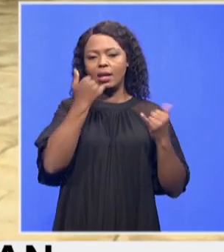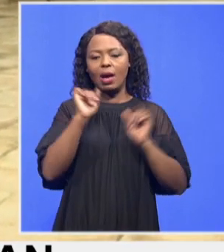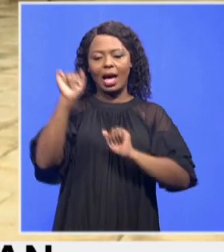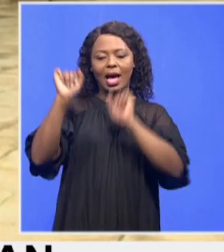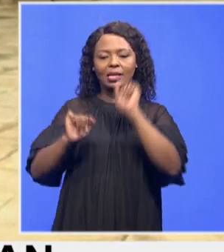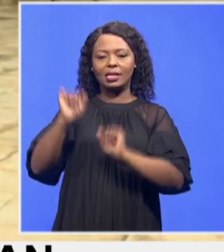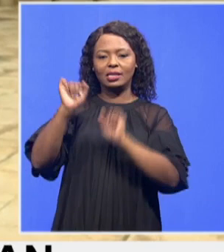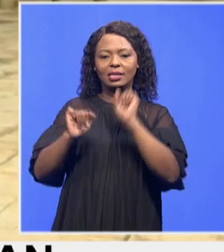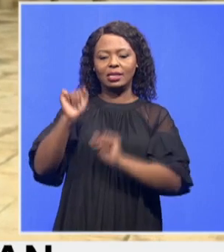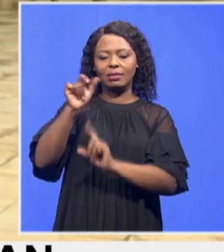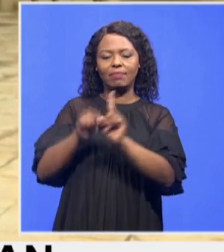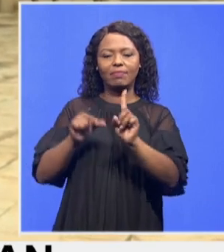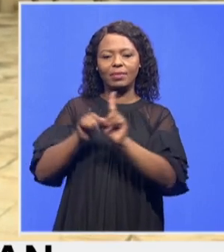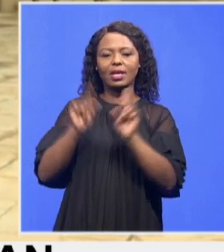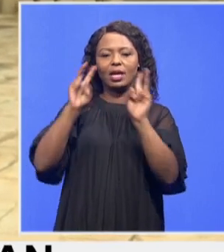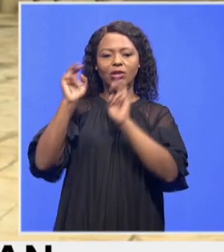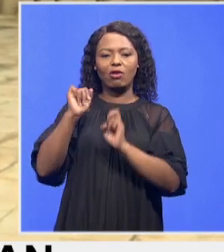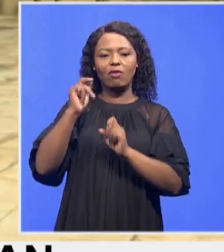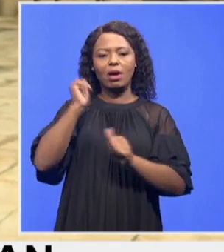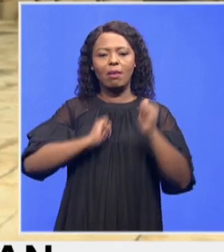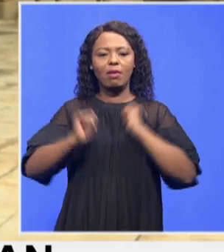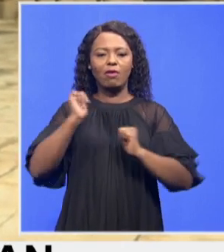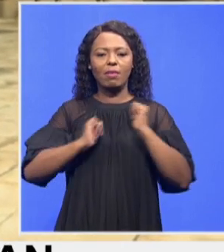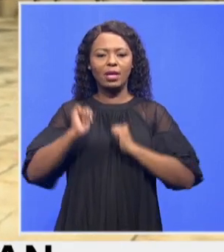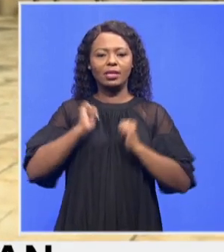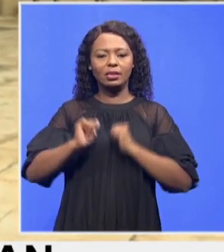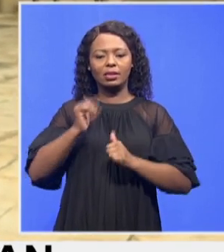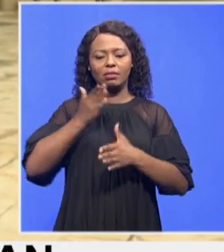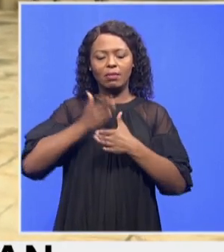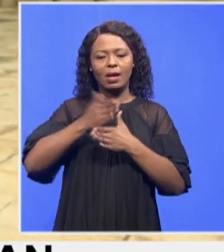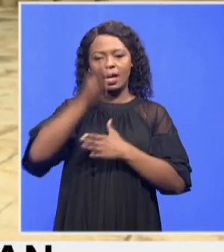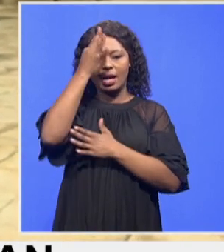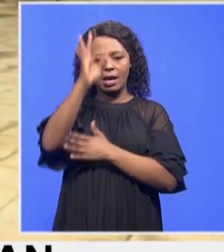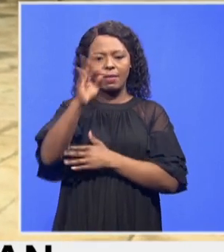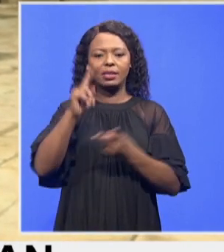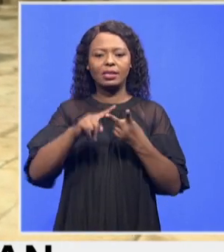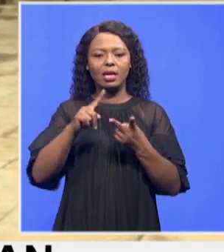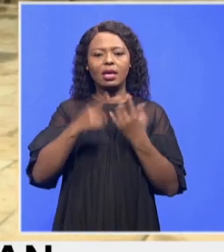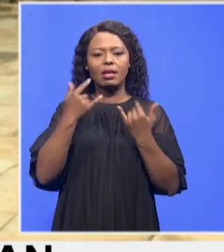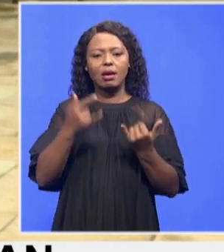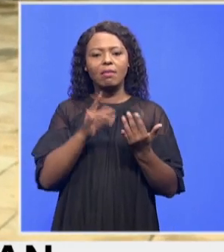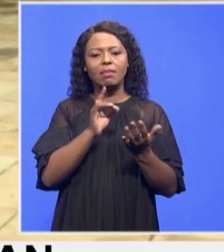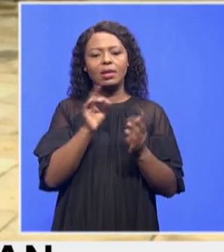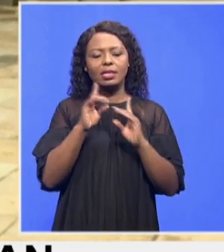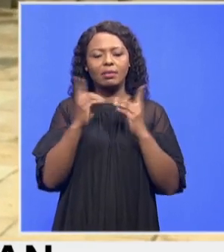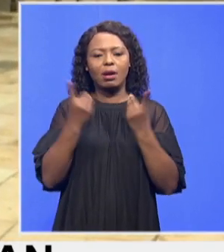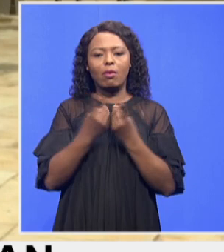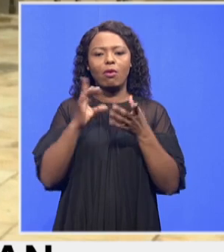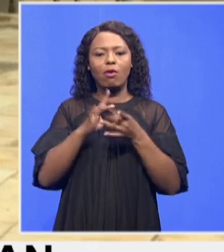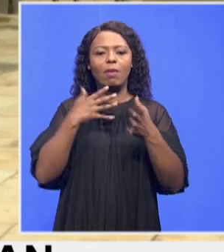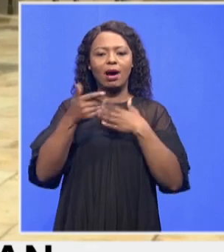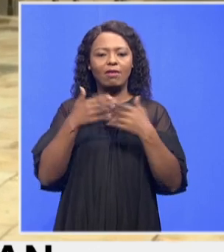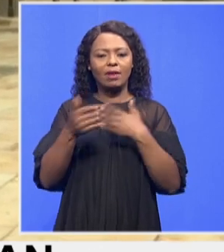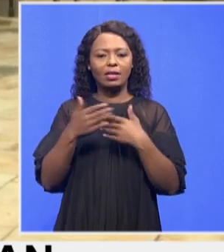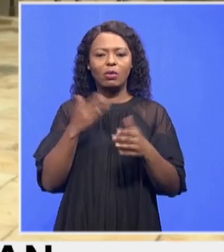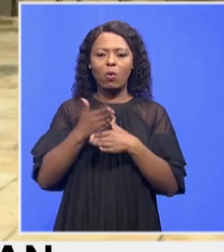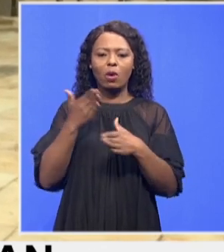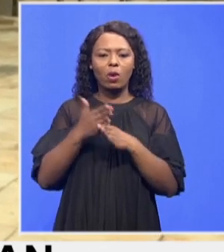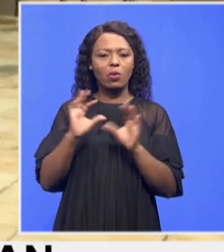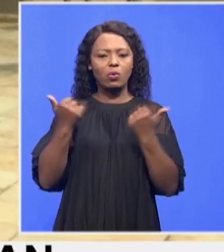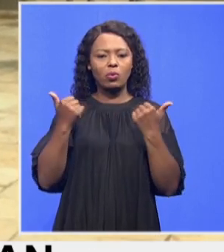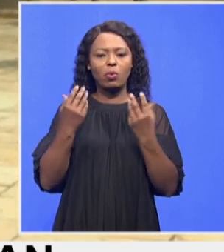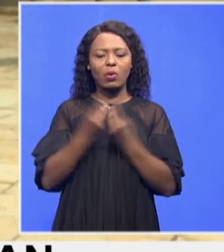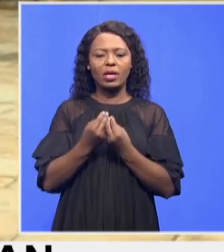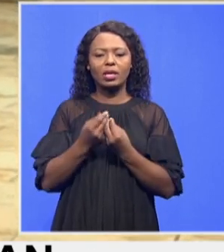him on when it comes to his performance in government, and also cleaning up the Department of Home Affairs, which that work started with